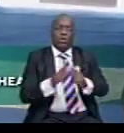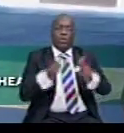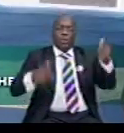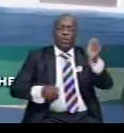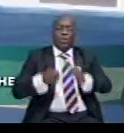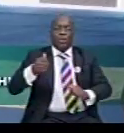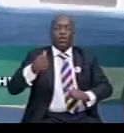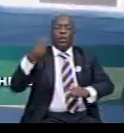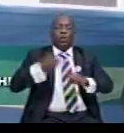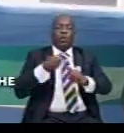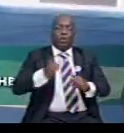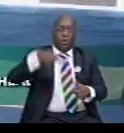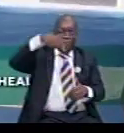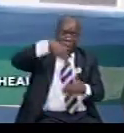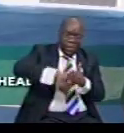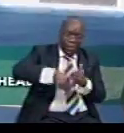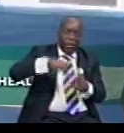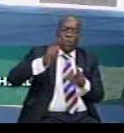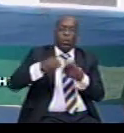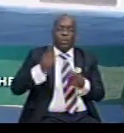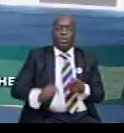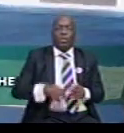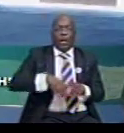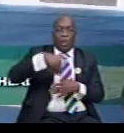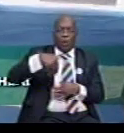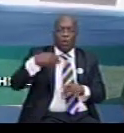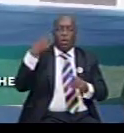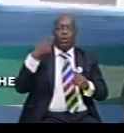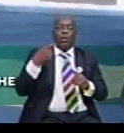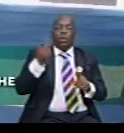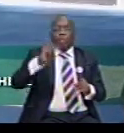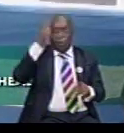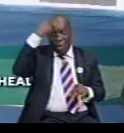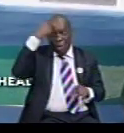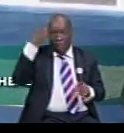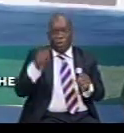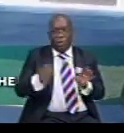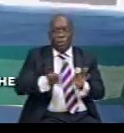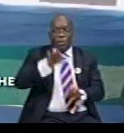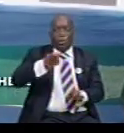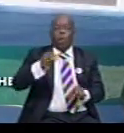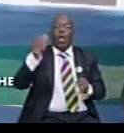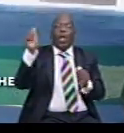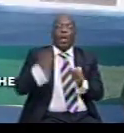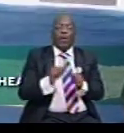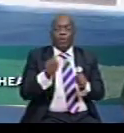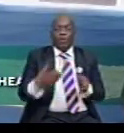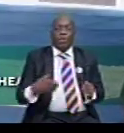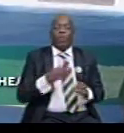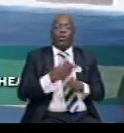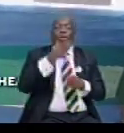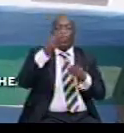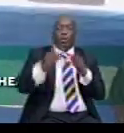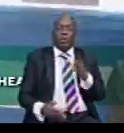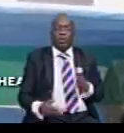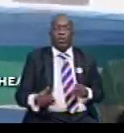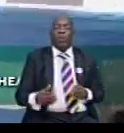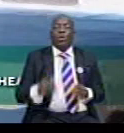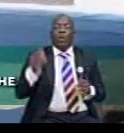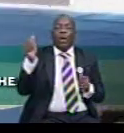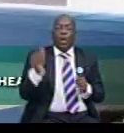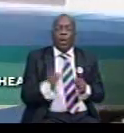the spirit, the mind, and you have healing holistically, completely, every